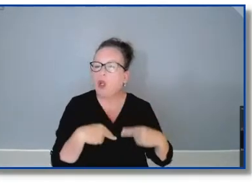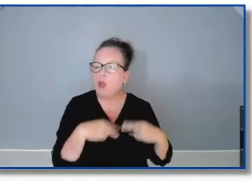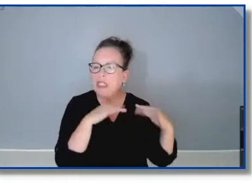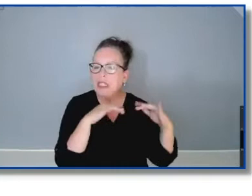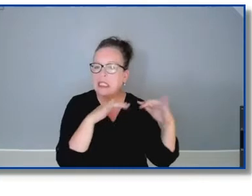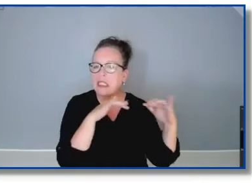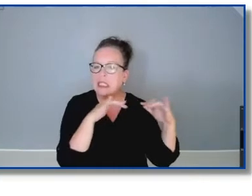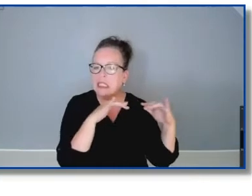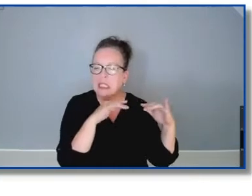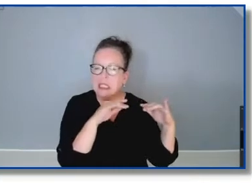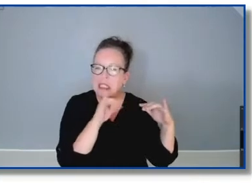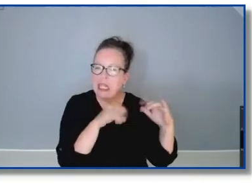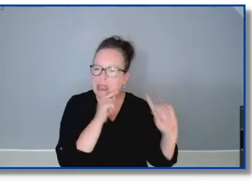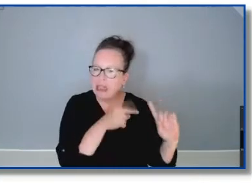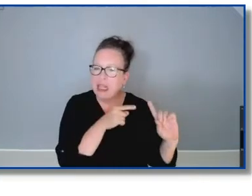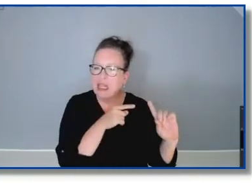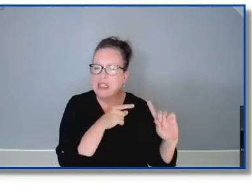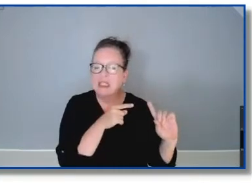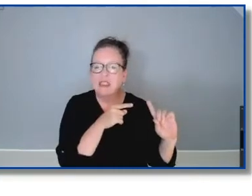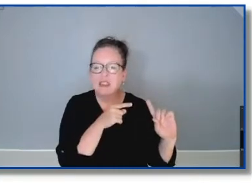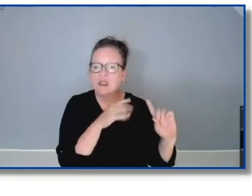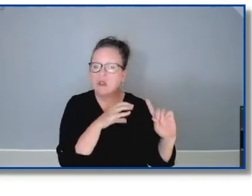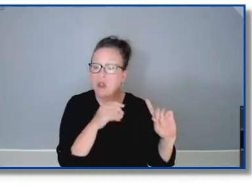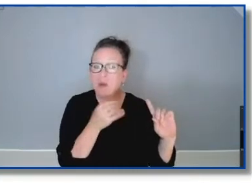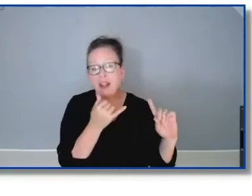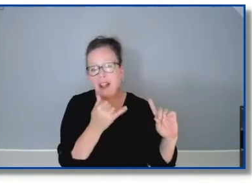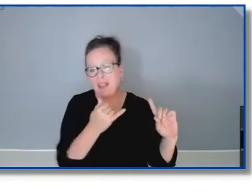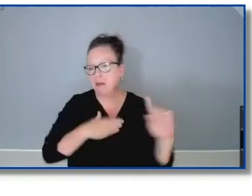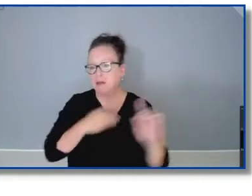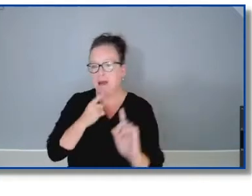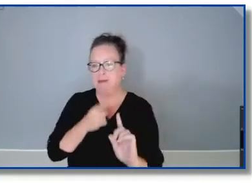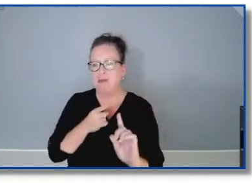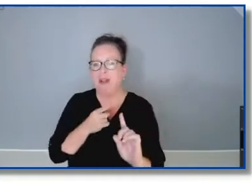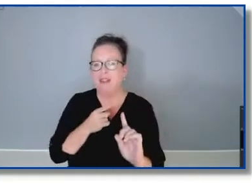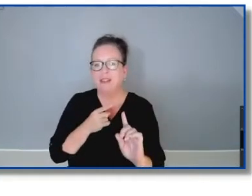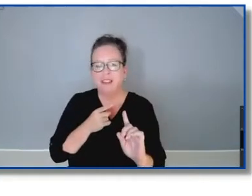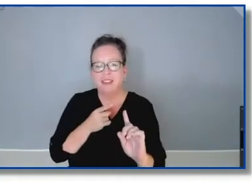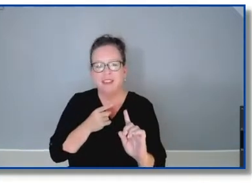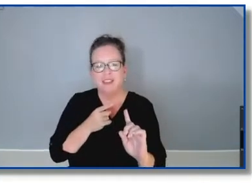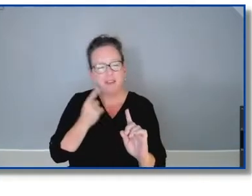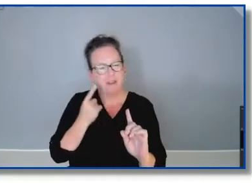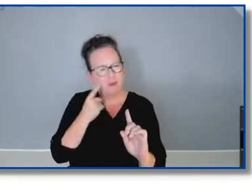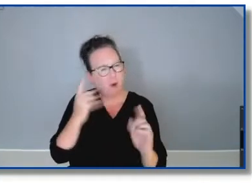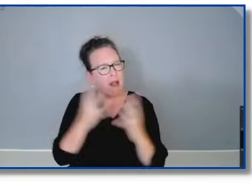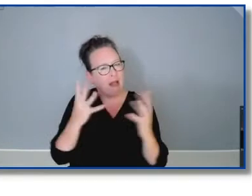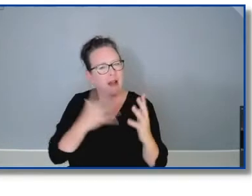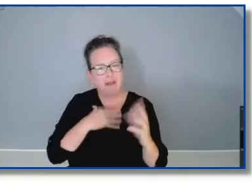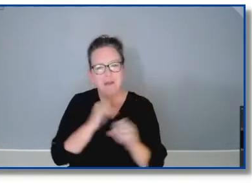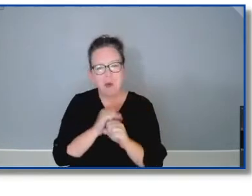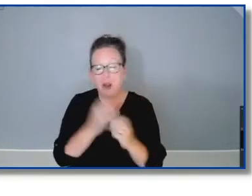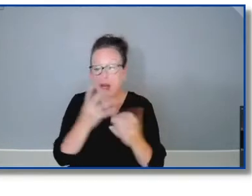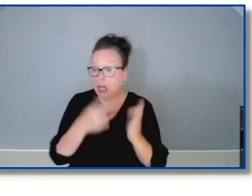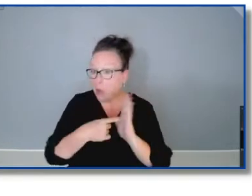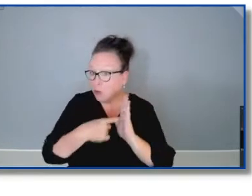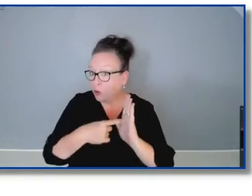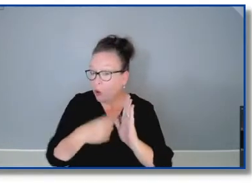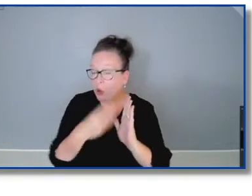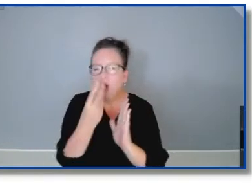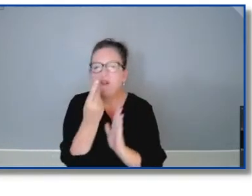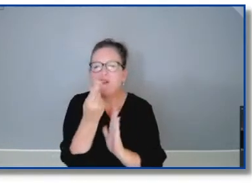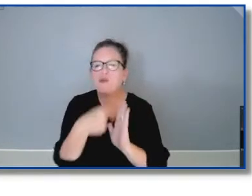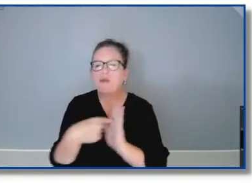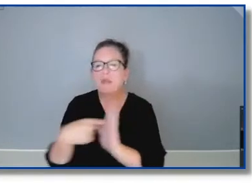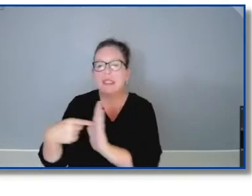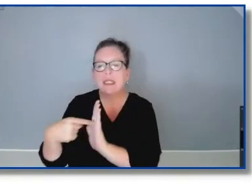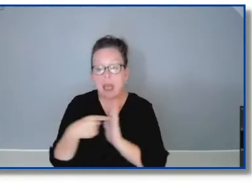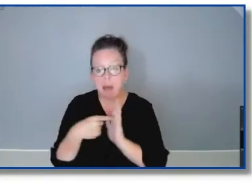And so this was my point of departure for a lot of my work, and I want to show you a couple of examples